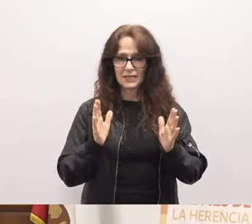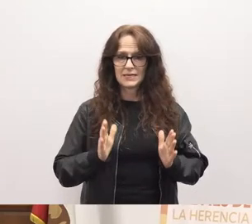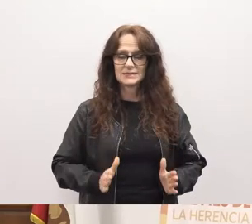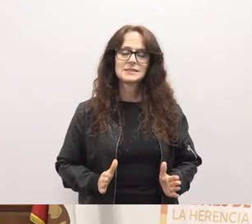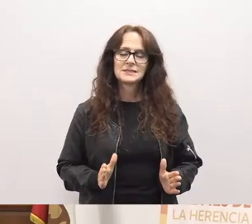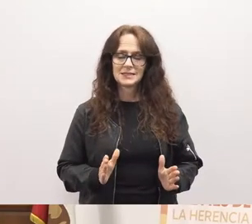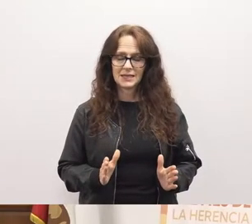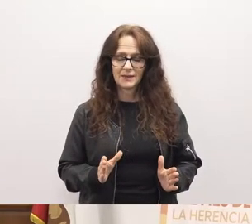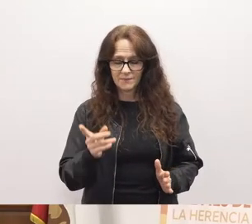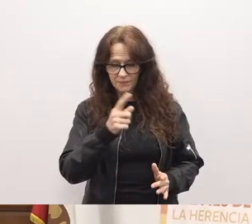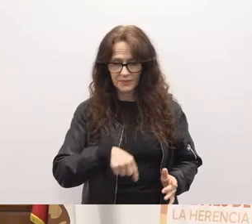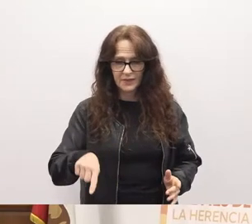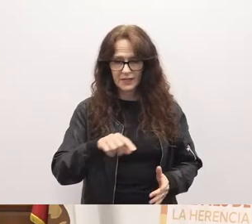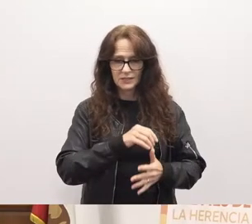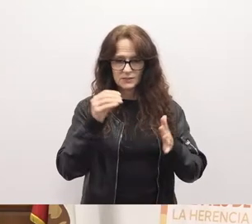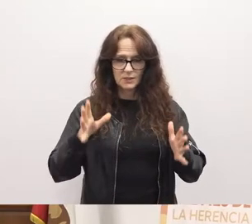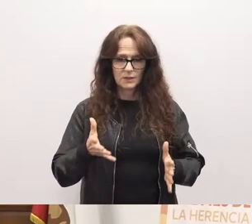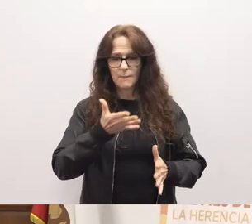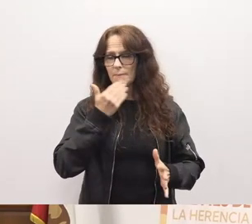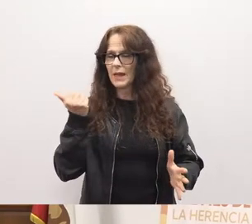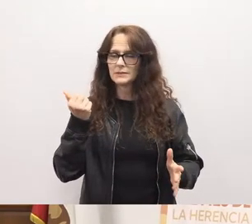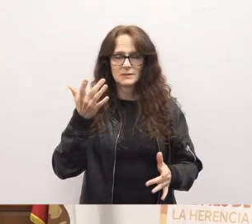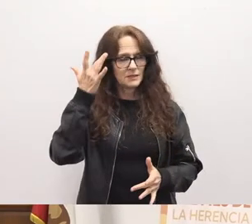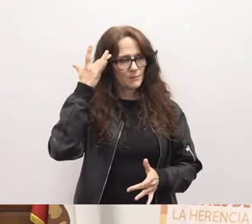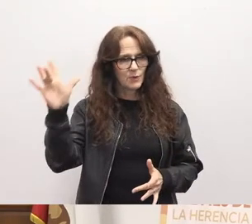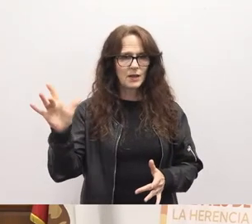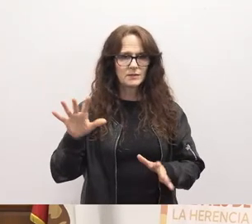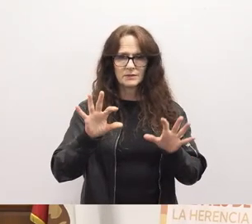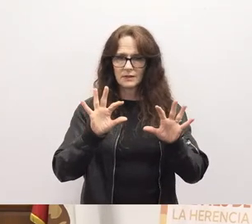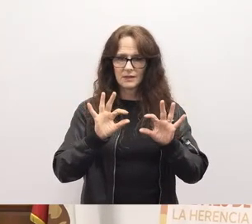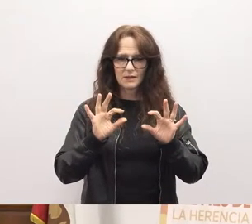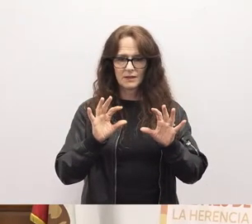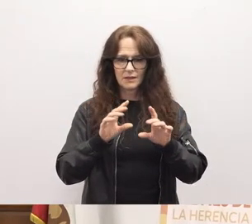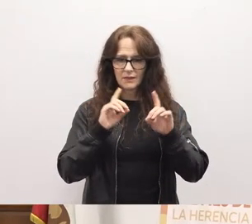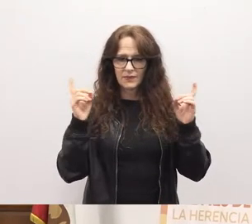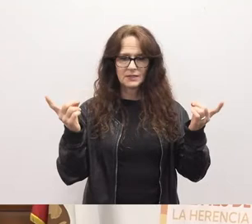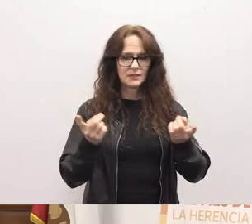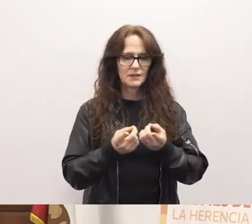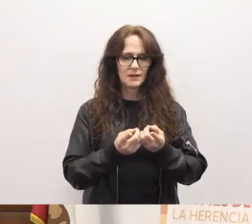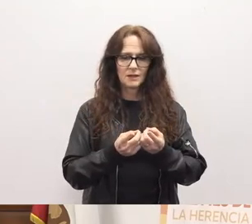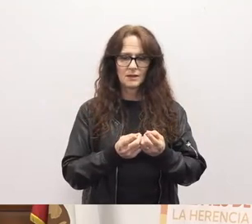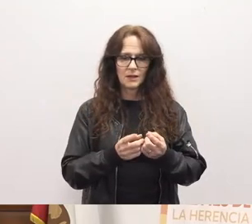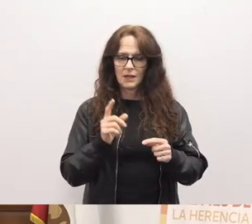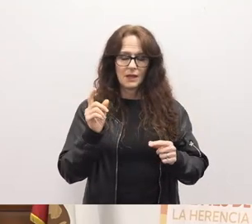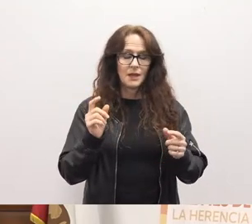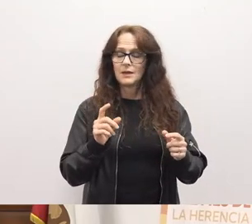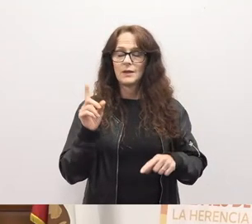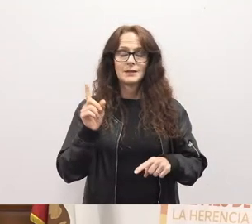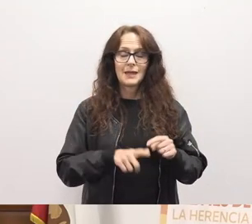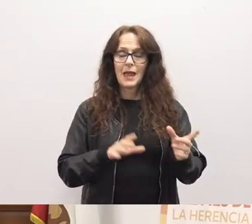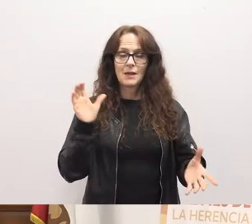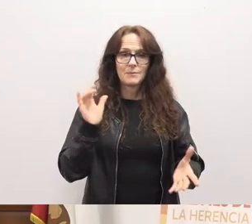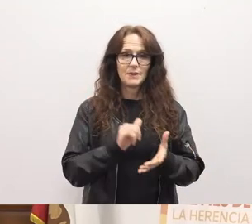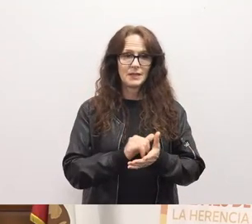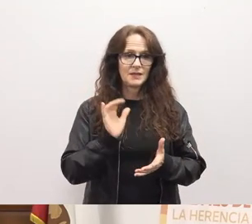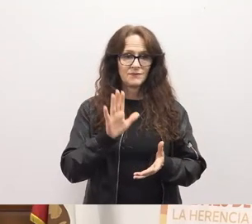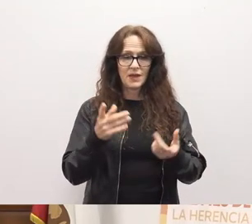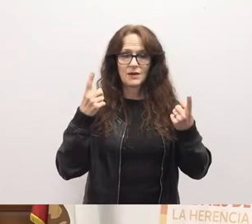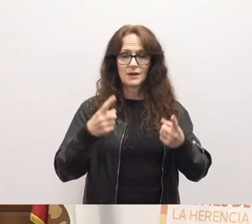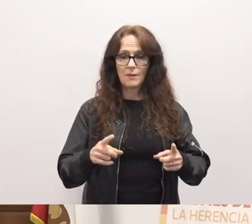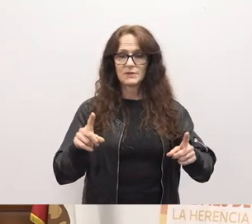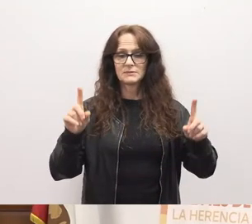And these students are the best and the brightest of the district students. You can't believe their